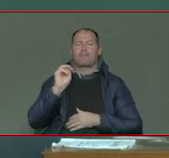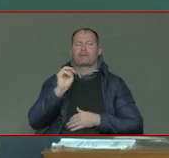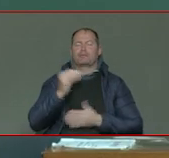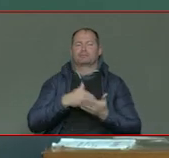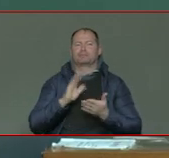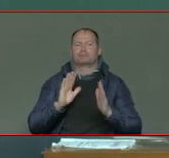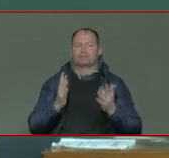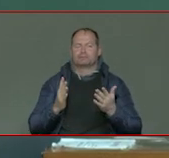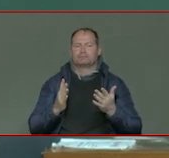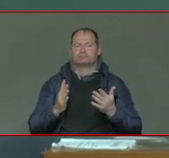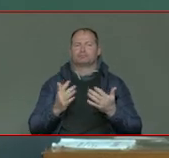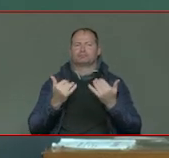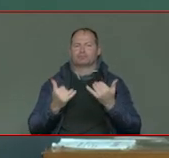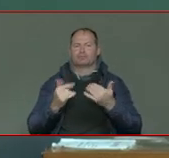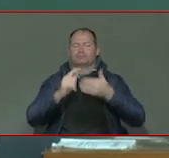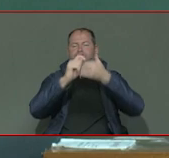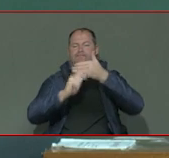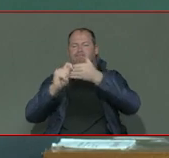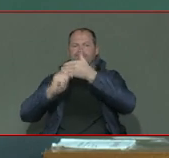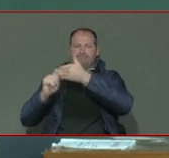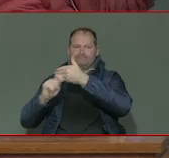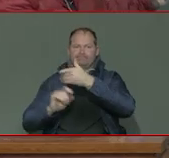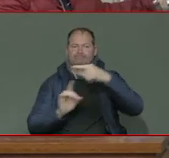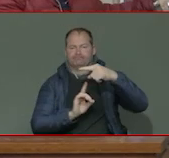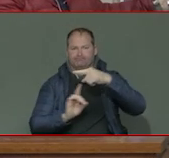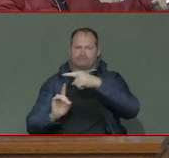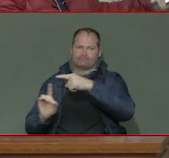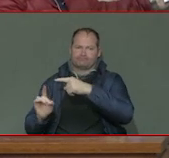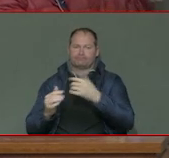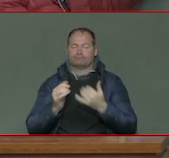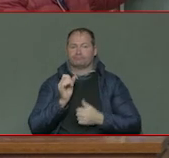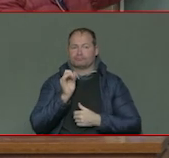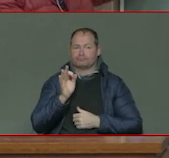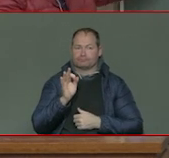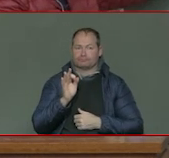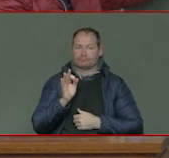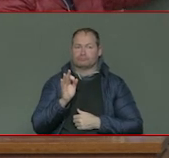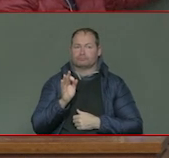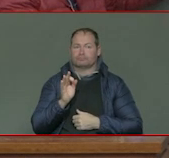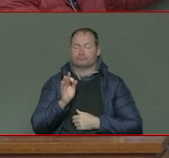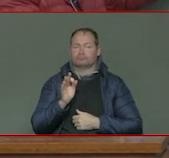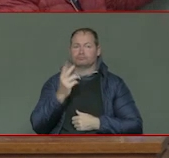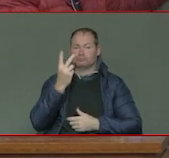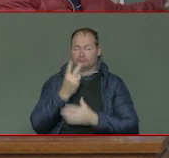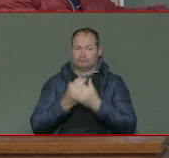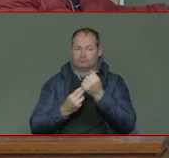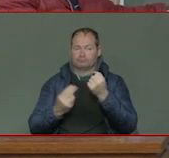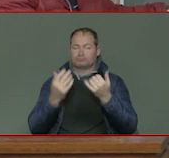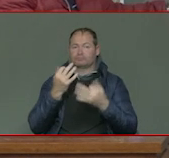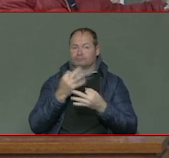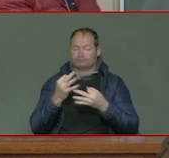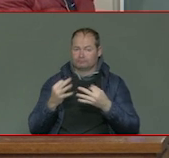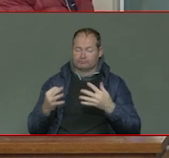wrote each term of the denominator, simplified, then differentiated. If it's a binomial, I need to factorize,